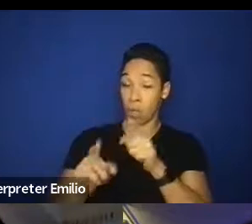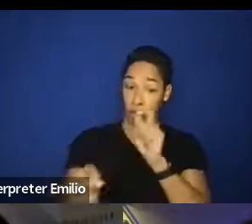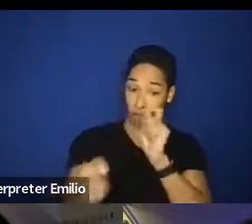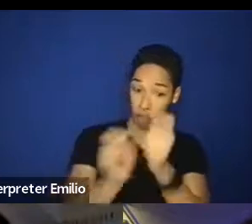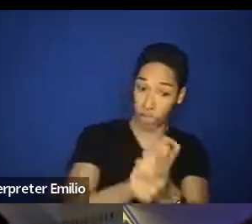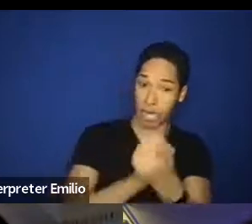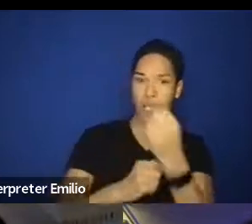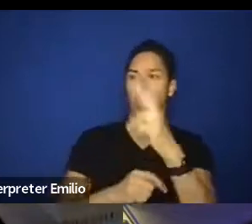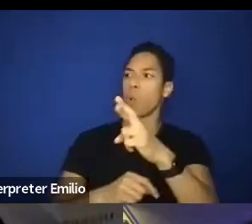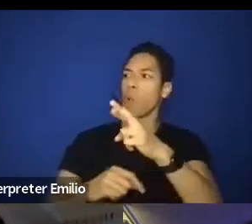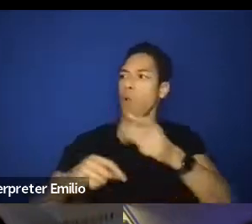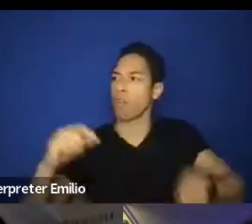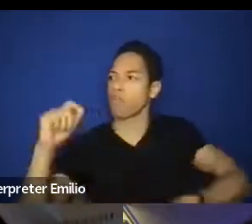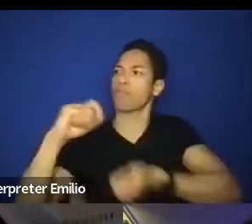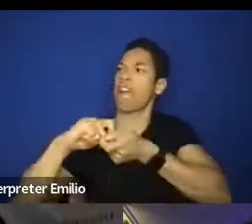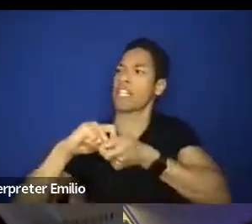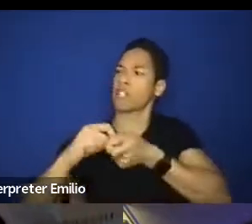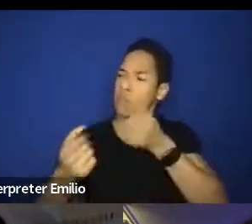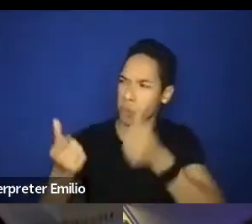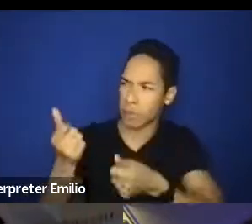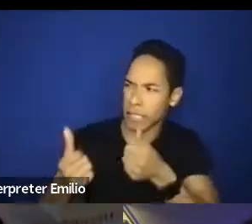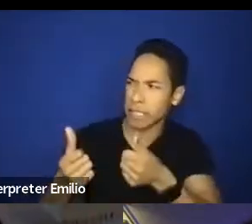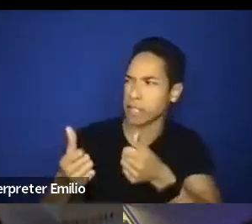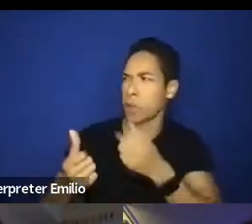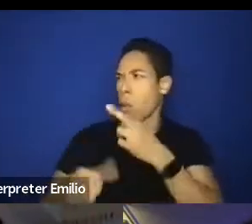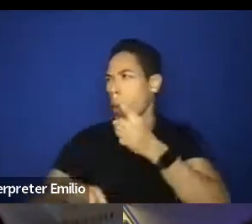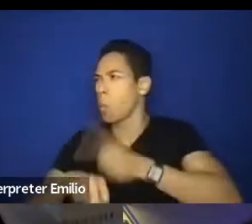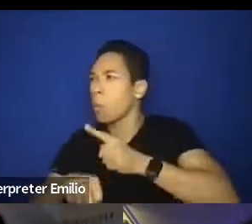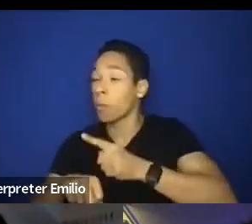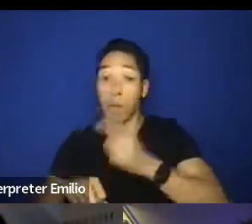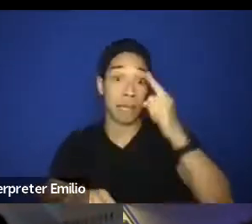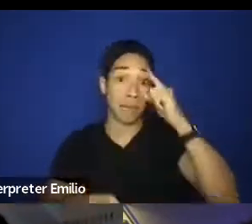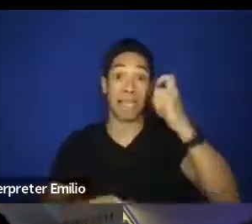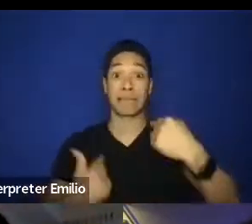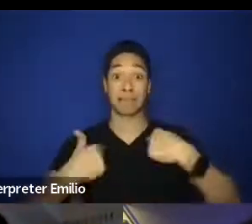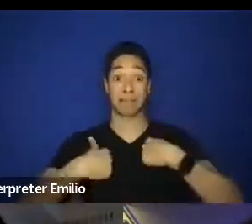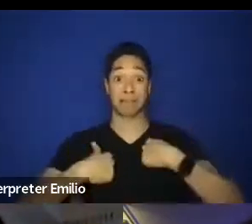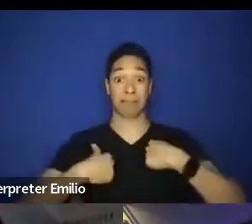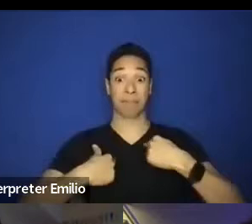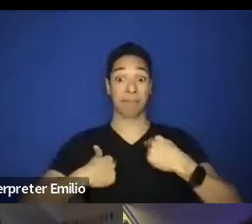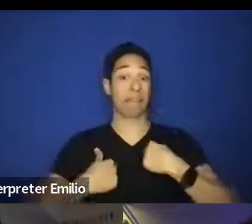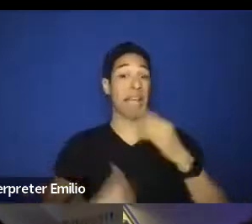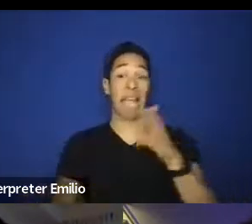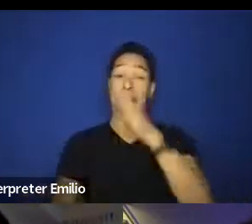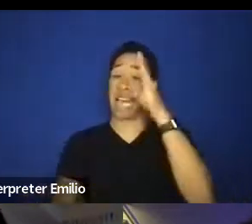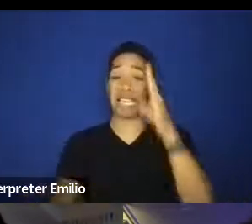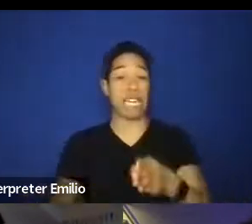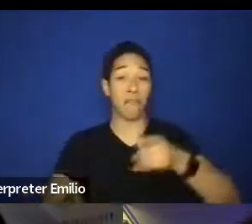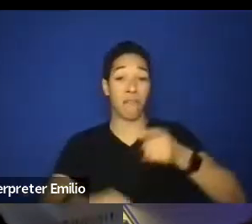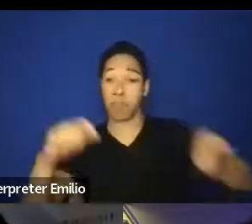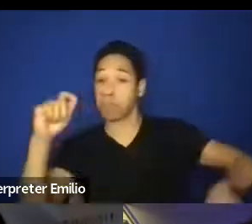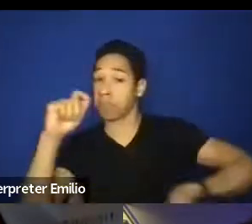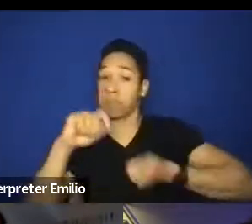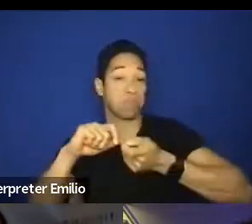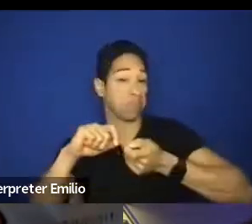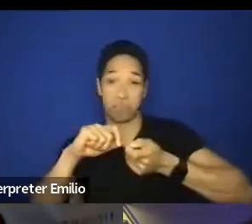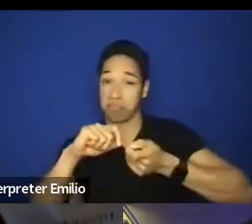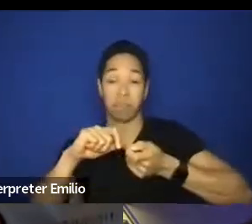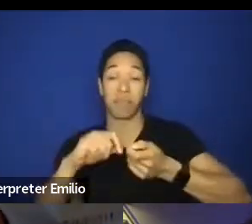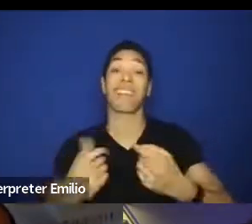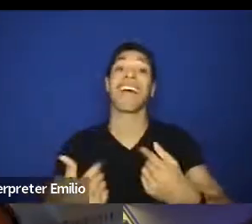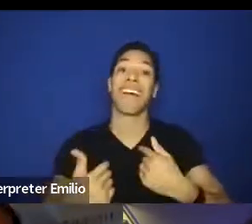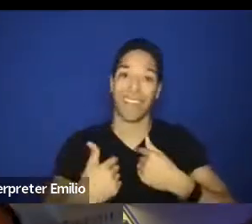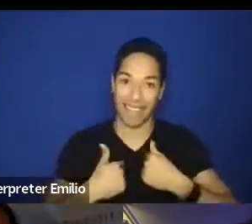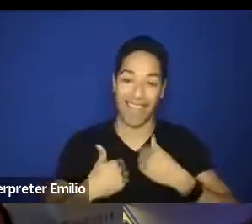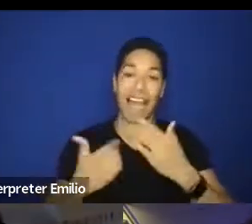That's not what the purpose of anything that I do is. It's mediation. It's coming to